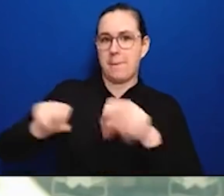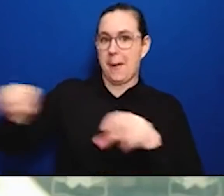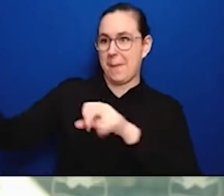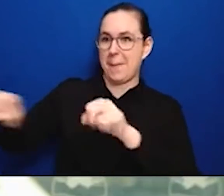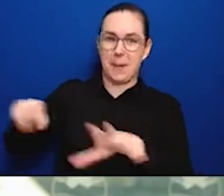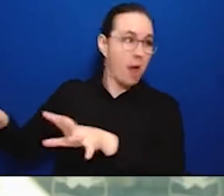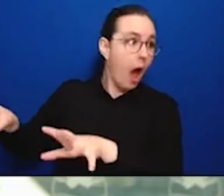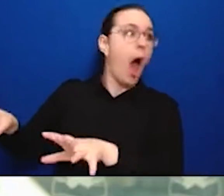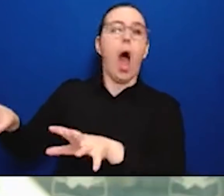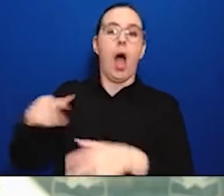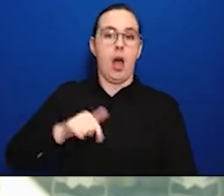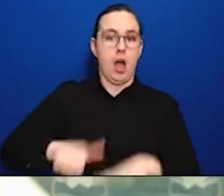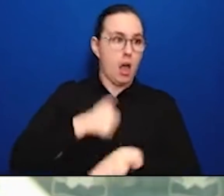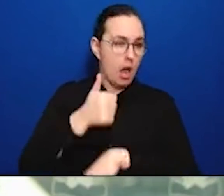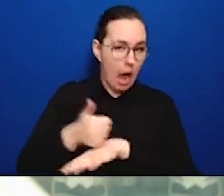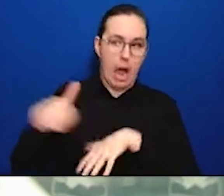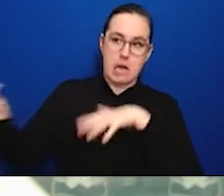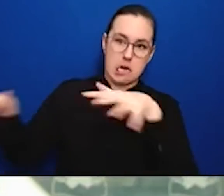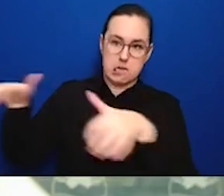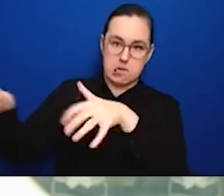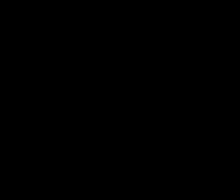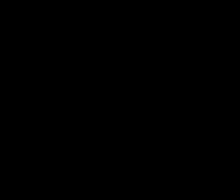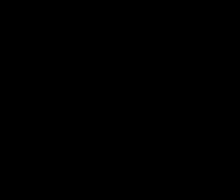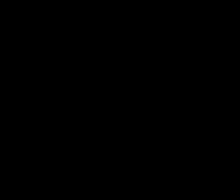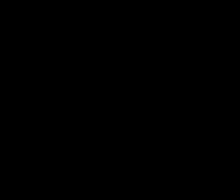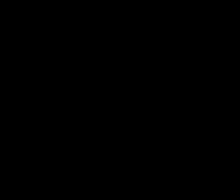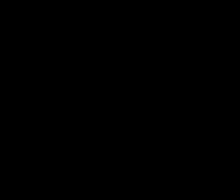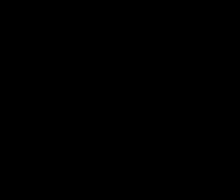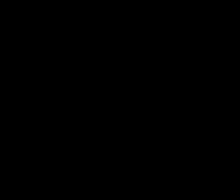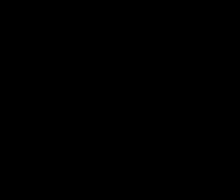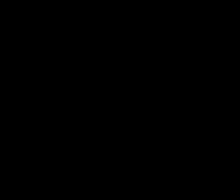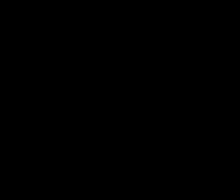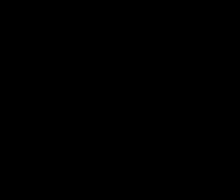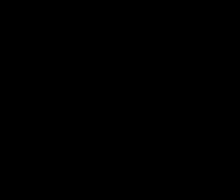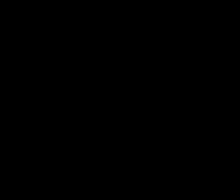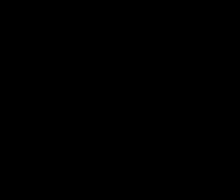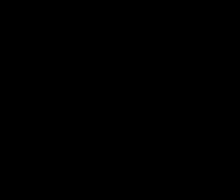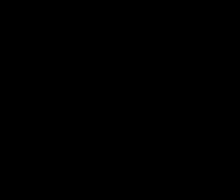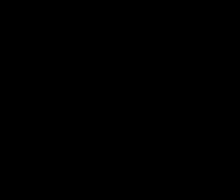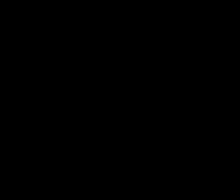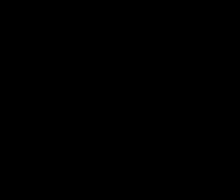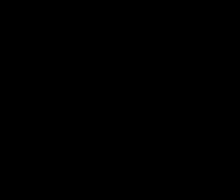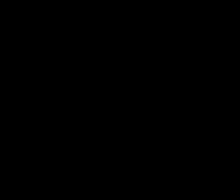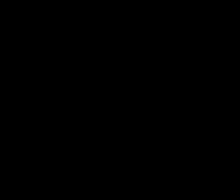will be streamlining the application process for every